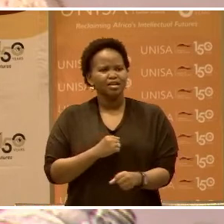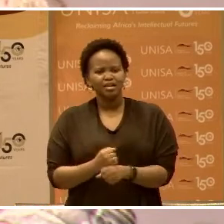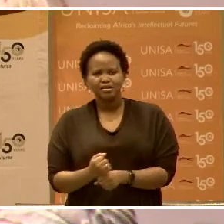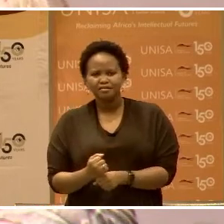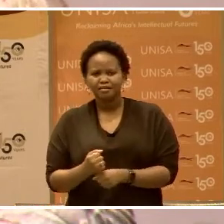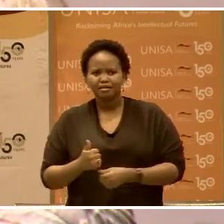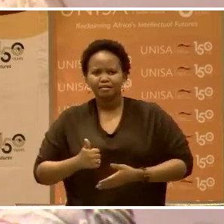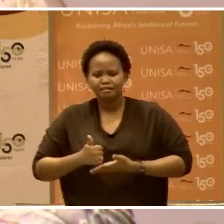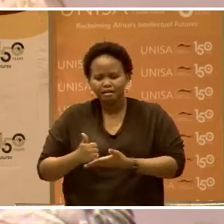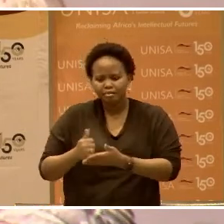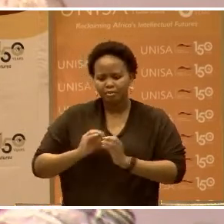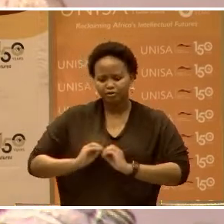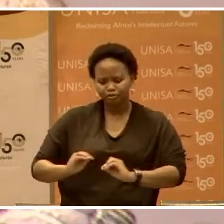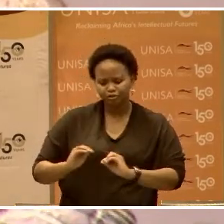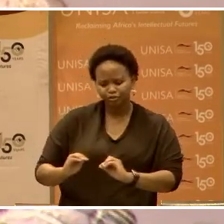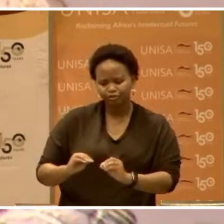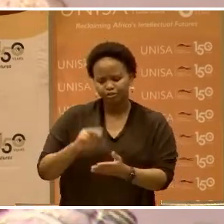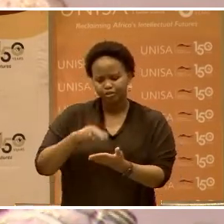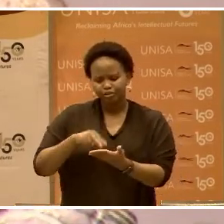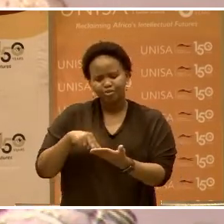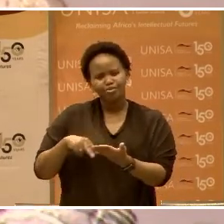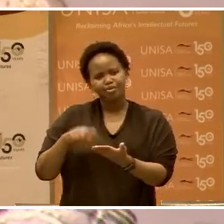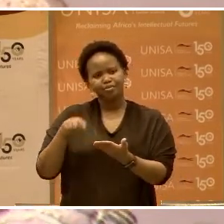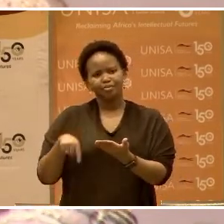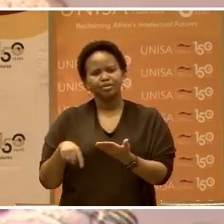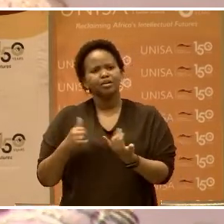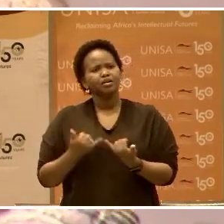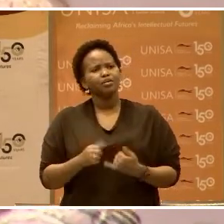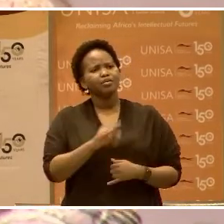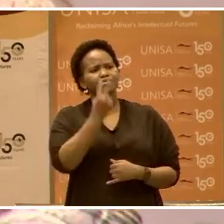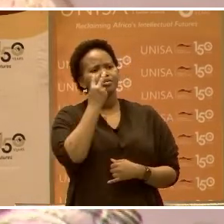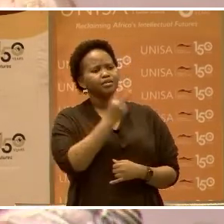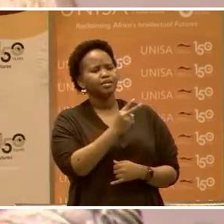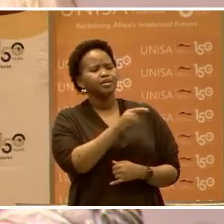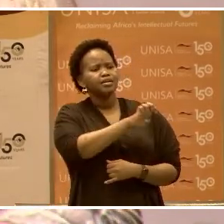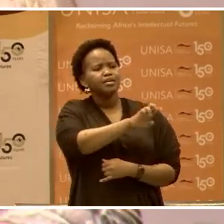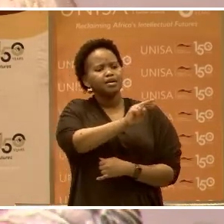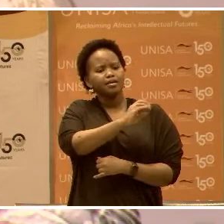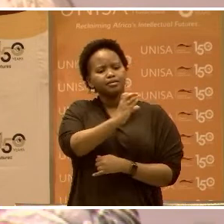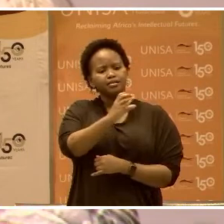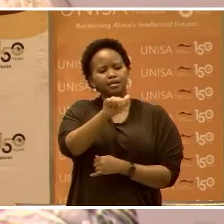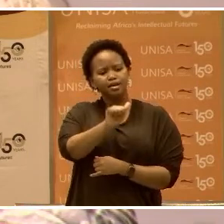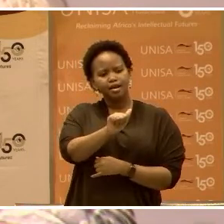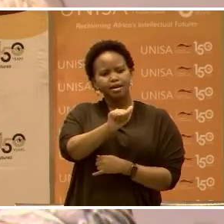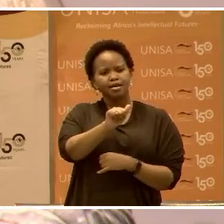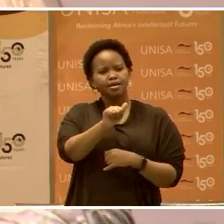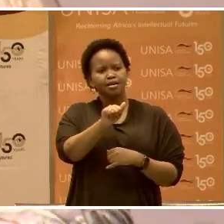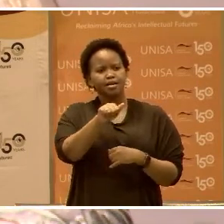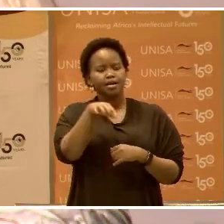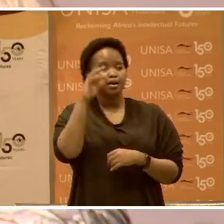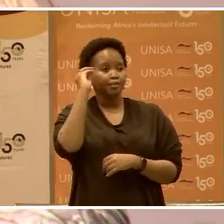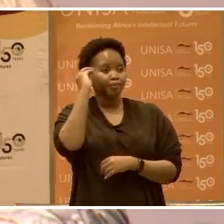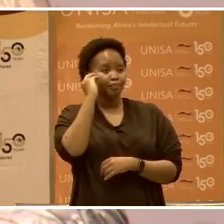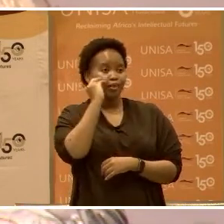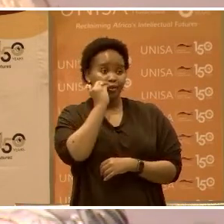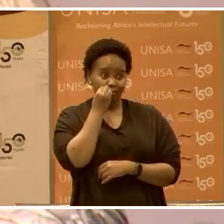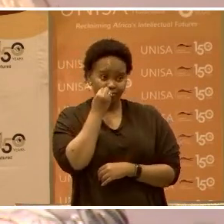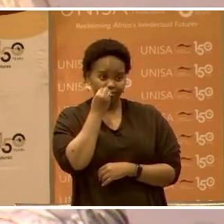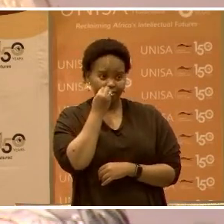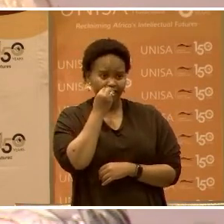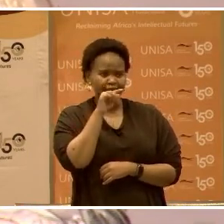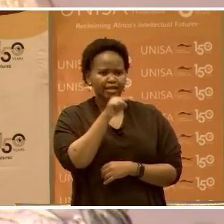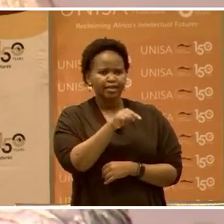age. If any of you watched ENCA news this morning, you would have seen that there was an insert there